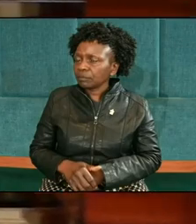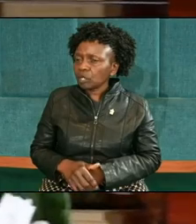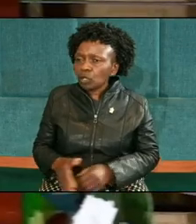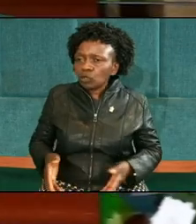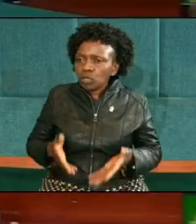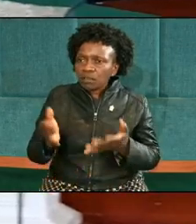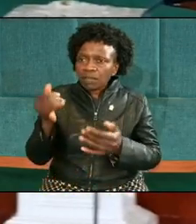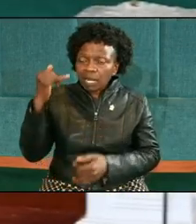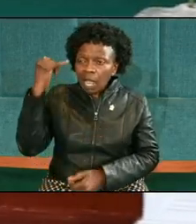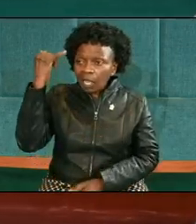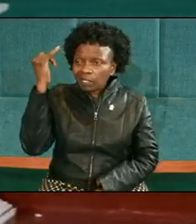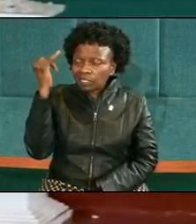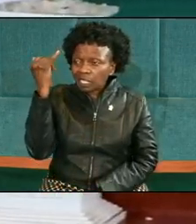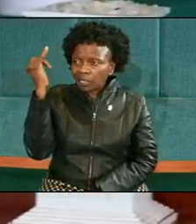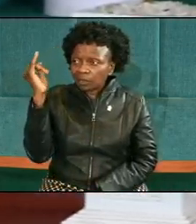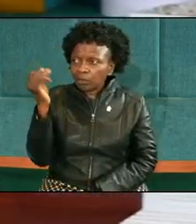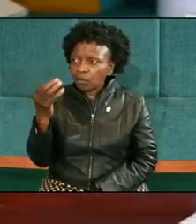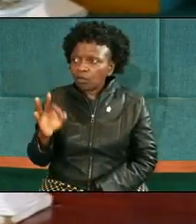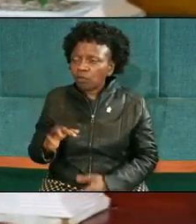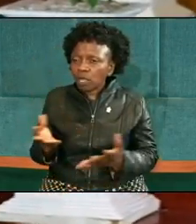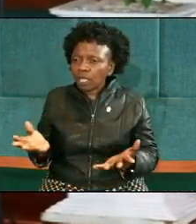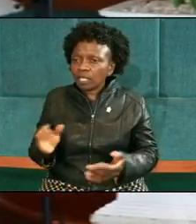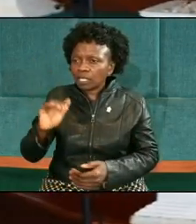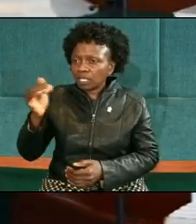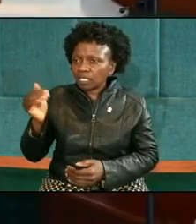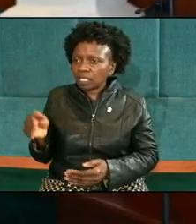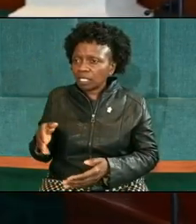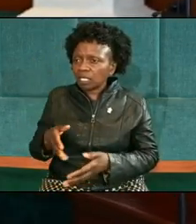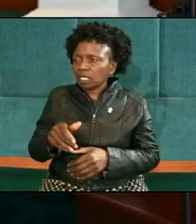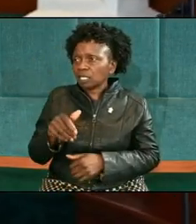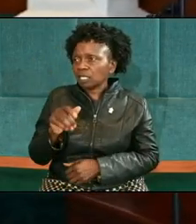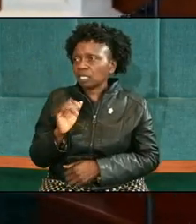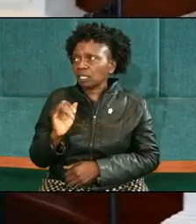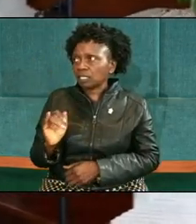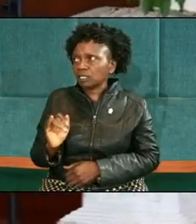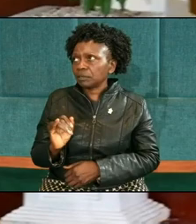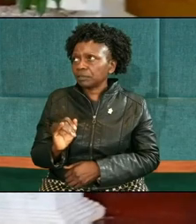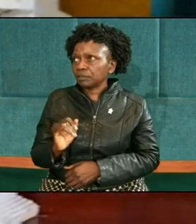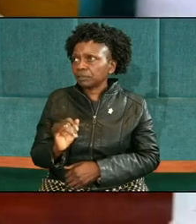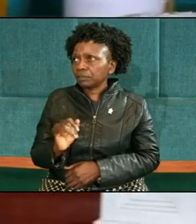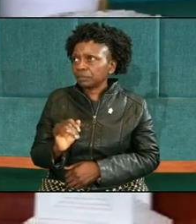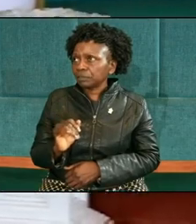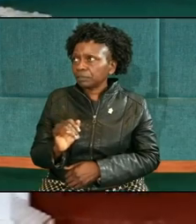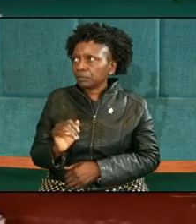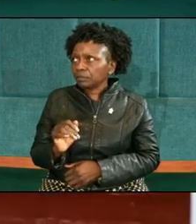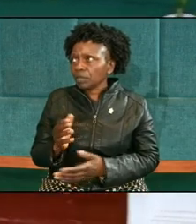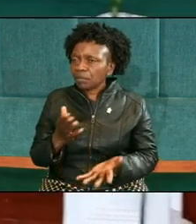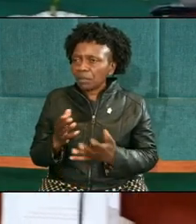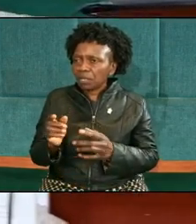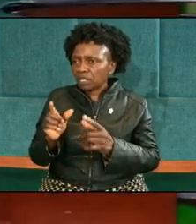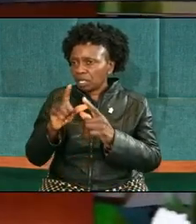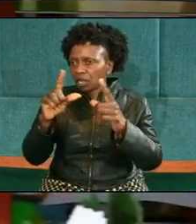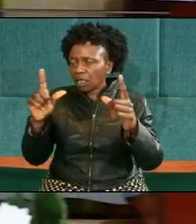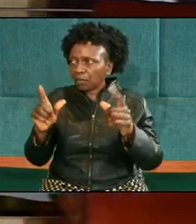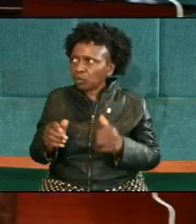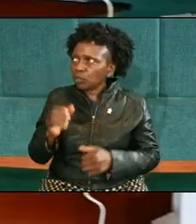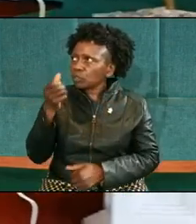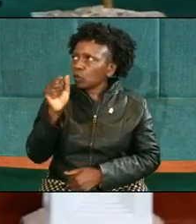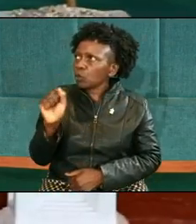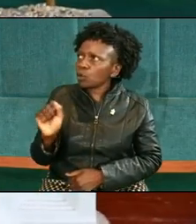idea of where this city is located, I put a little map up there for you.